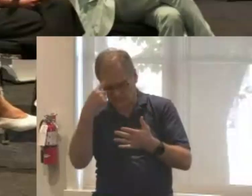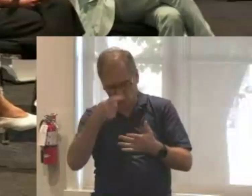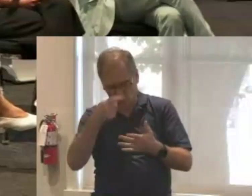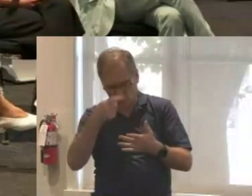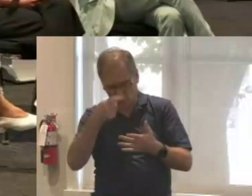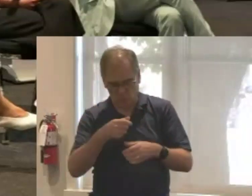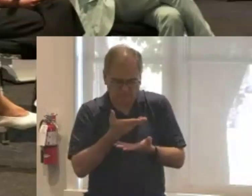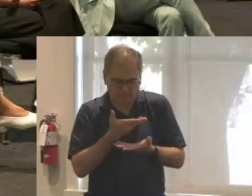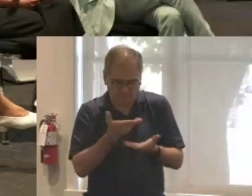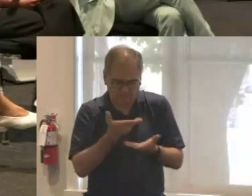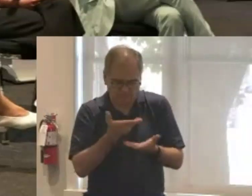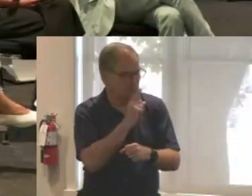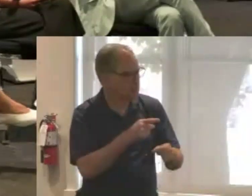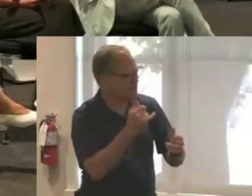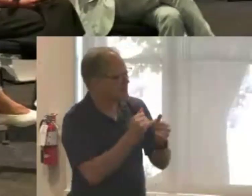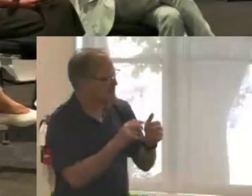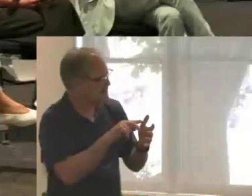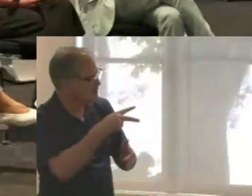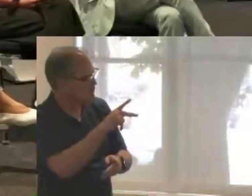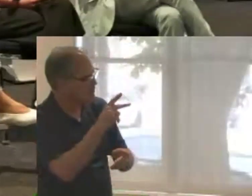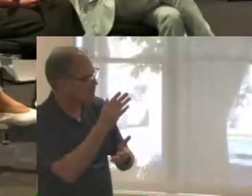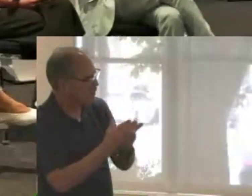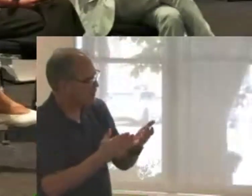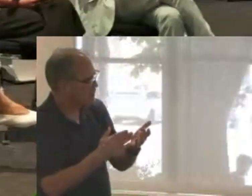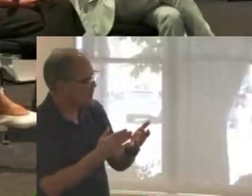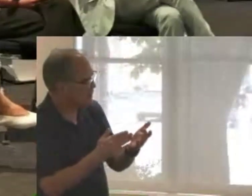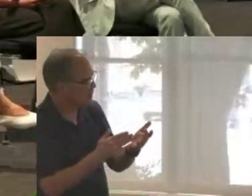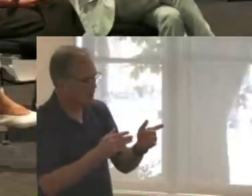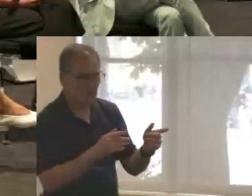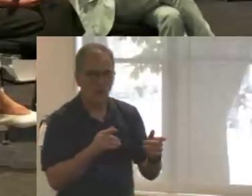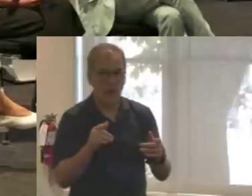Second part of the question, is the trauma-informed? Yes. Okay.